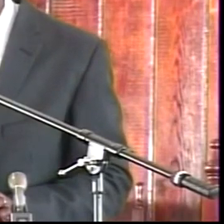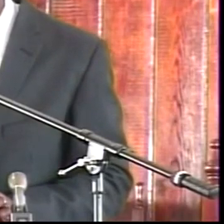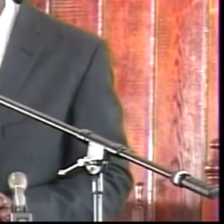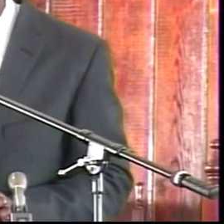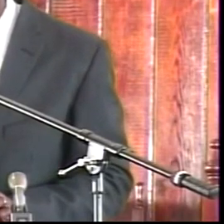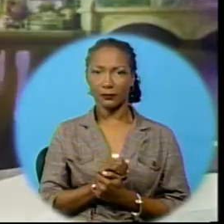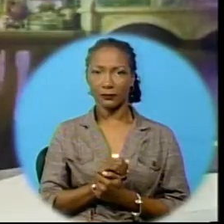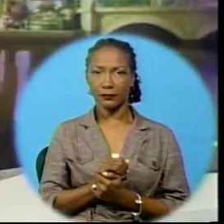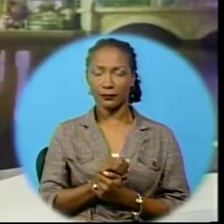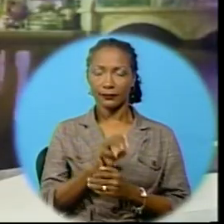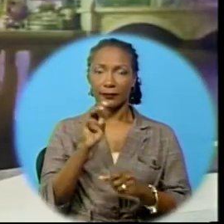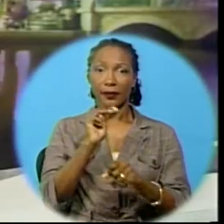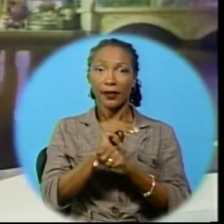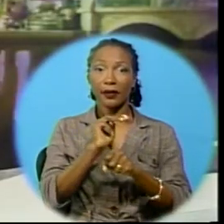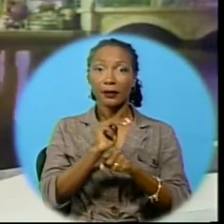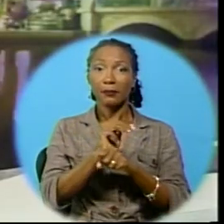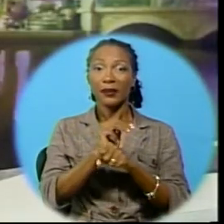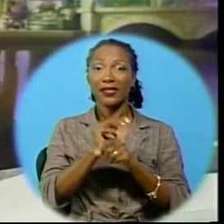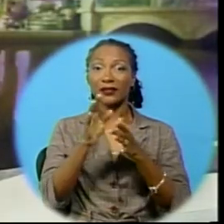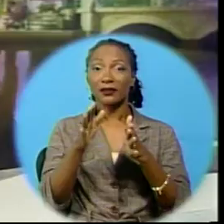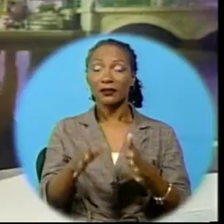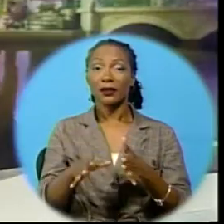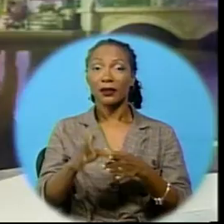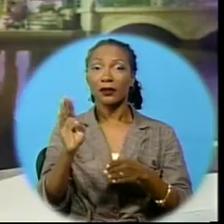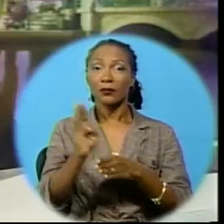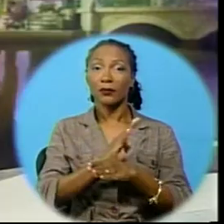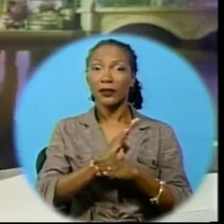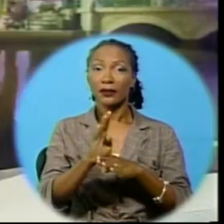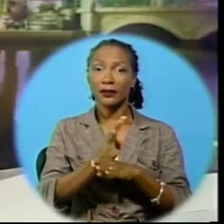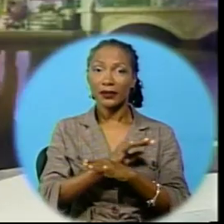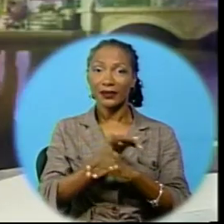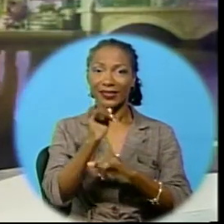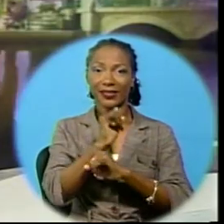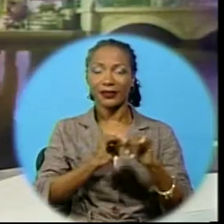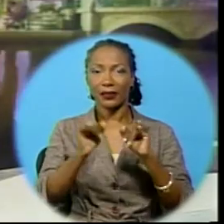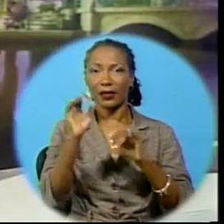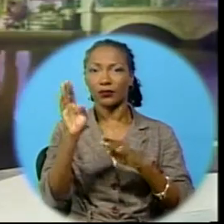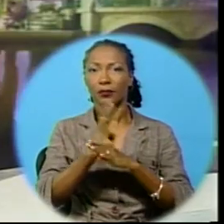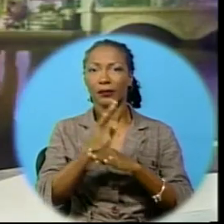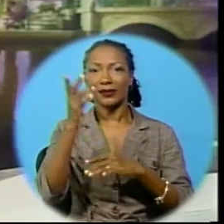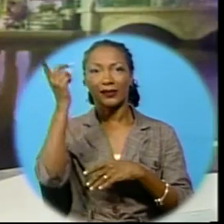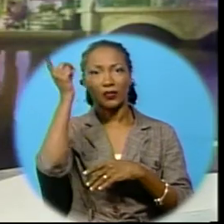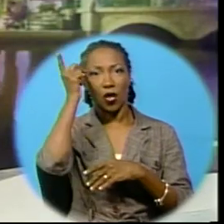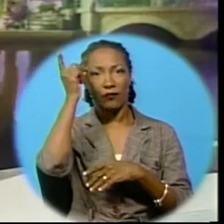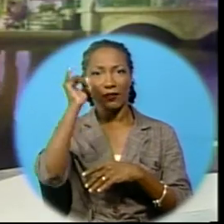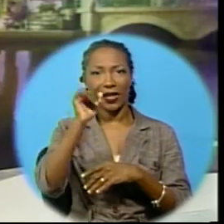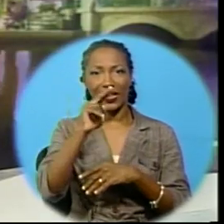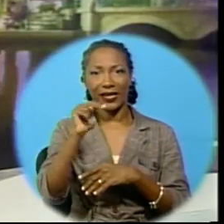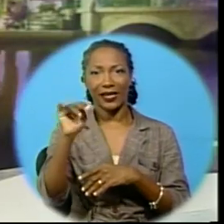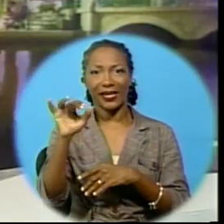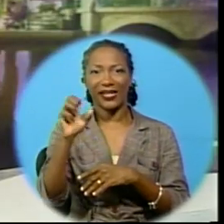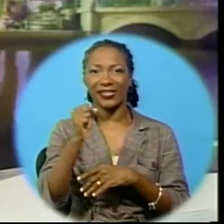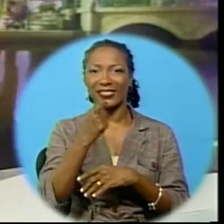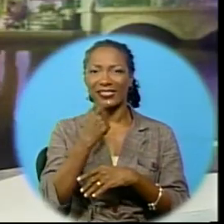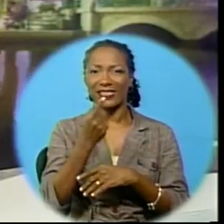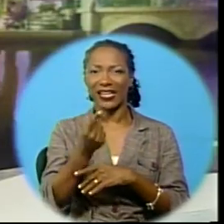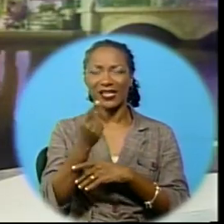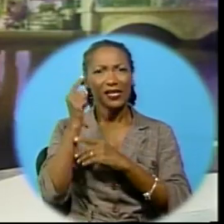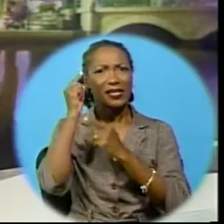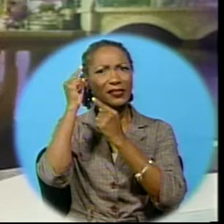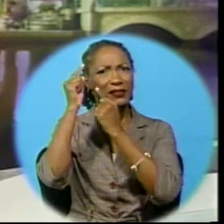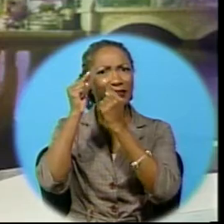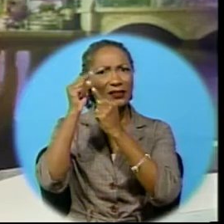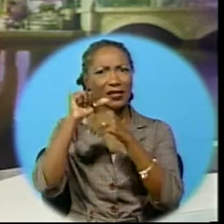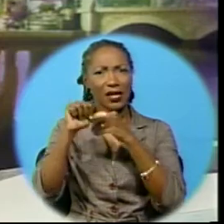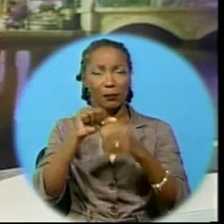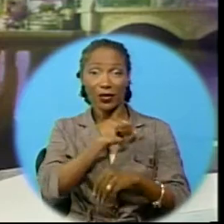all. Meantime, Minister of Commerce, Industry and International Business Donville Innes remains concerned about the attitude